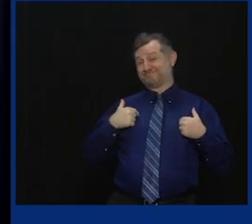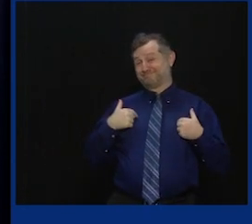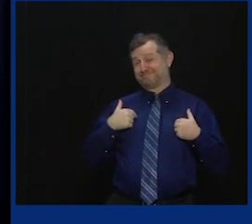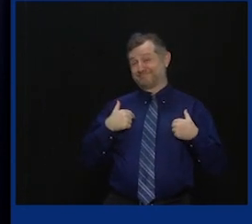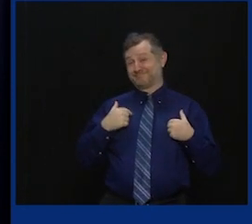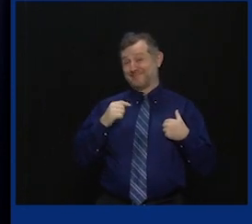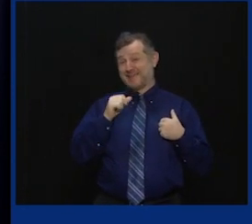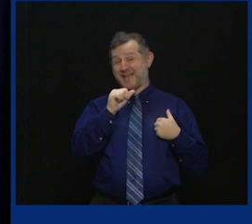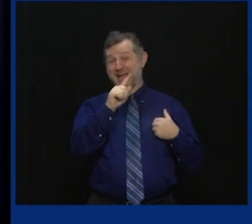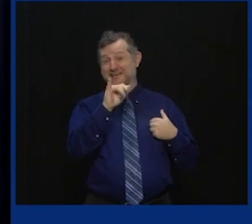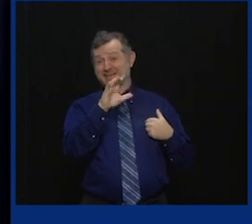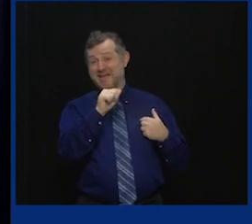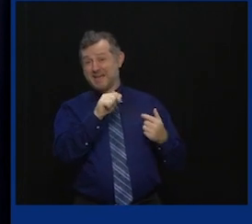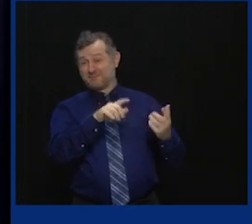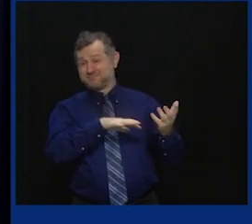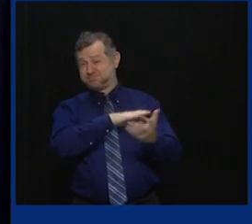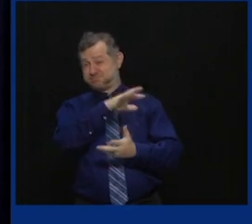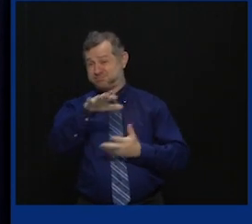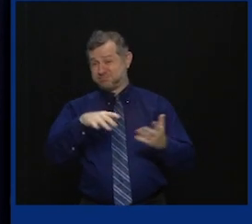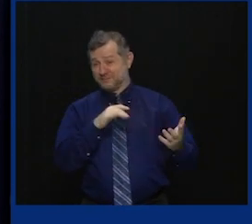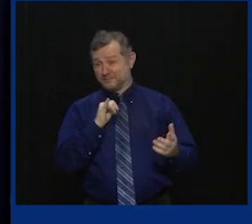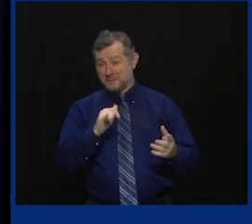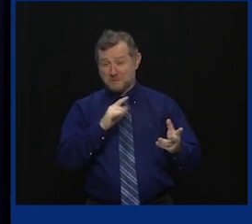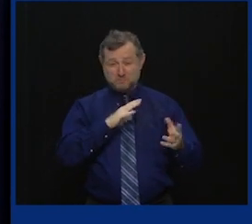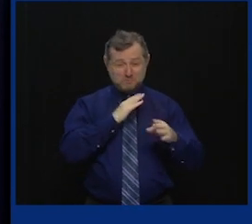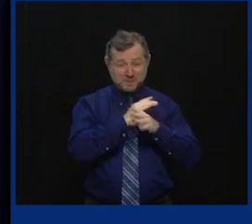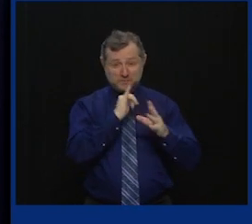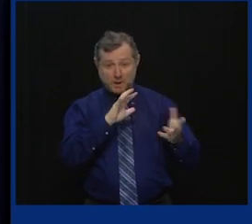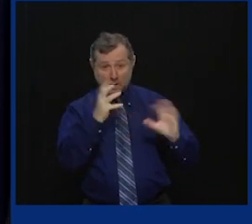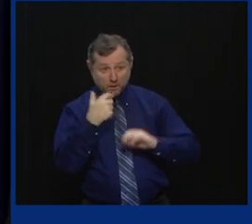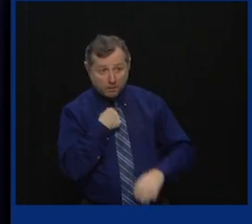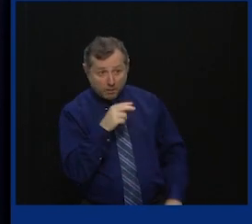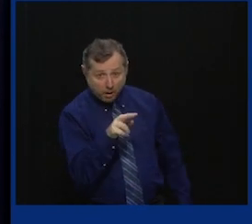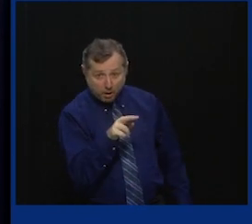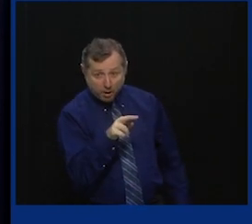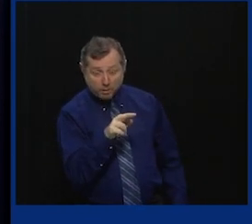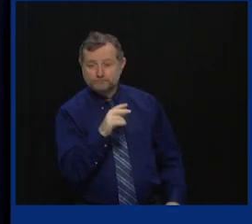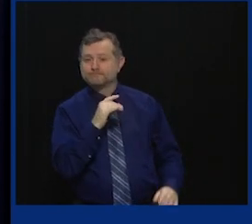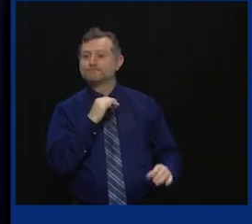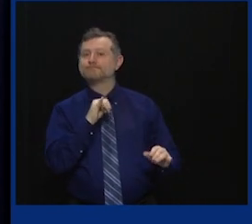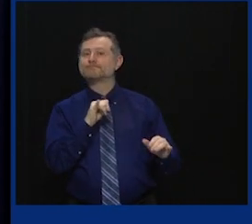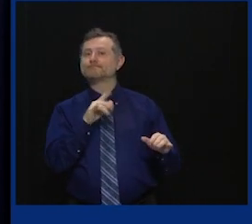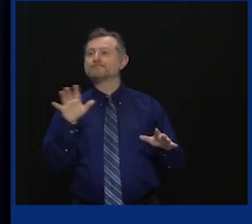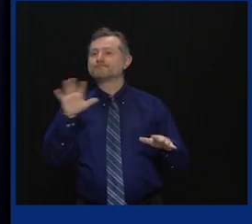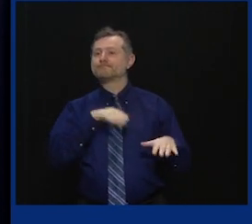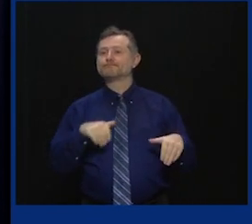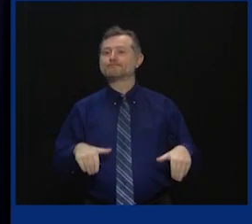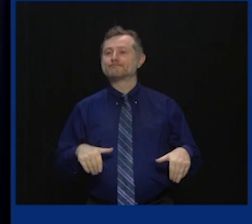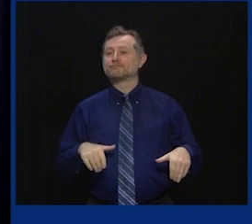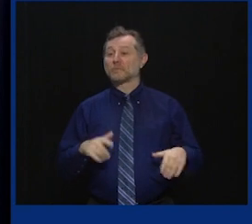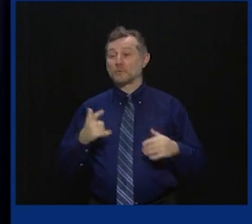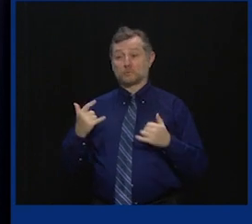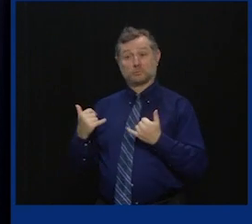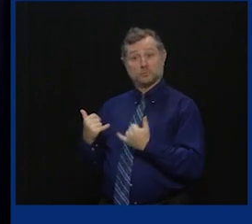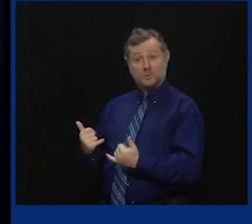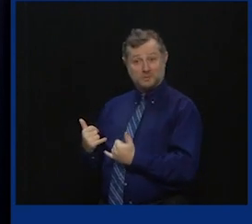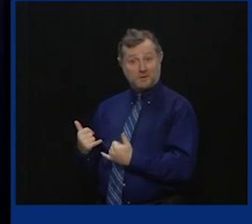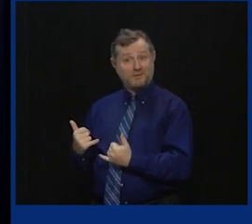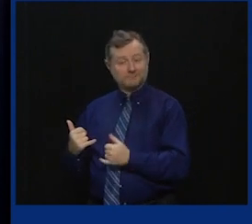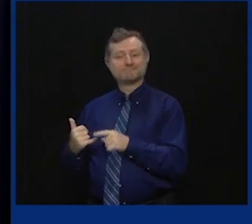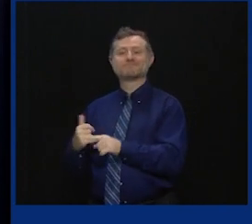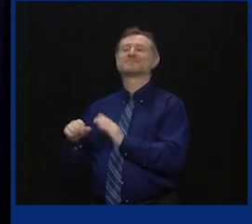prevent what happened at Attica. I like to believe that what we're doing here today is an affirmative step from the state of New York to